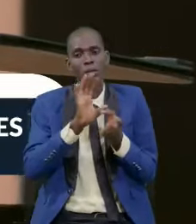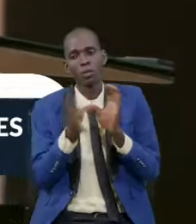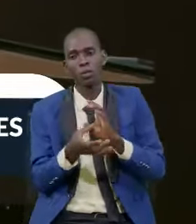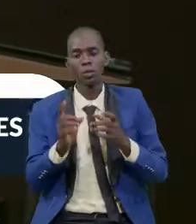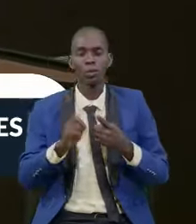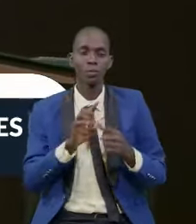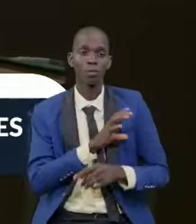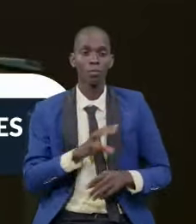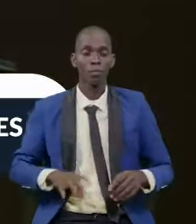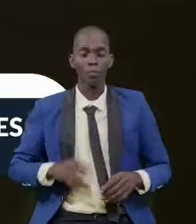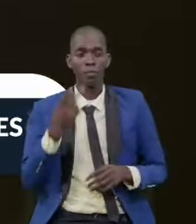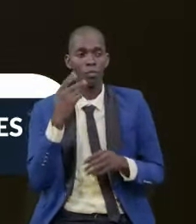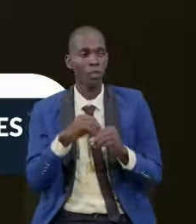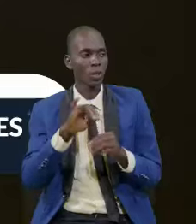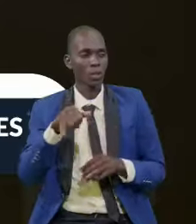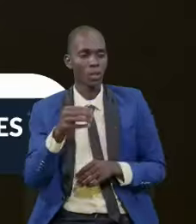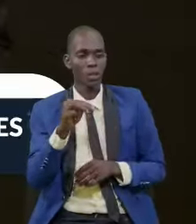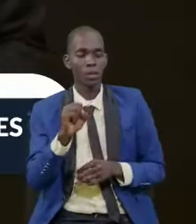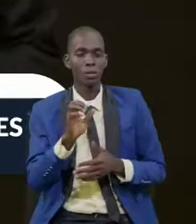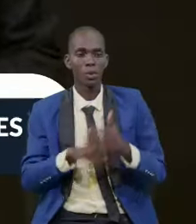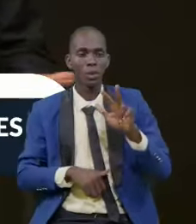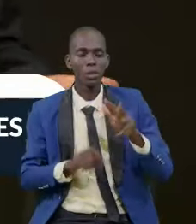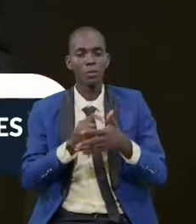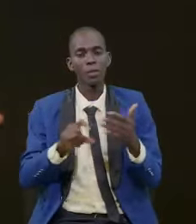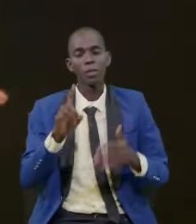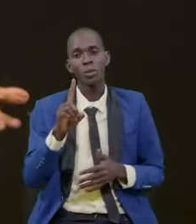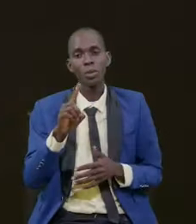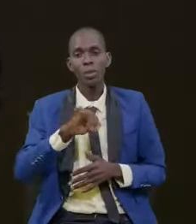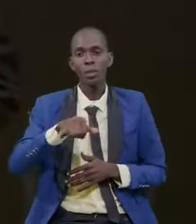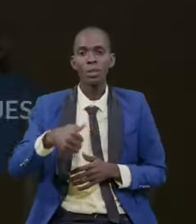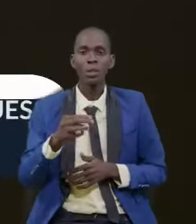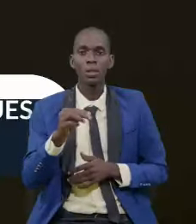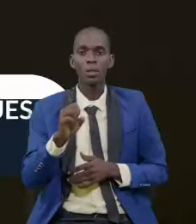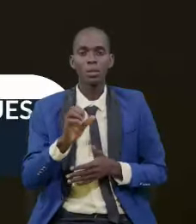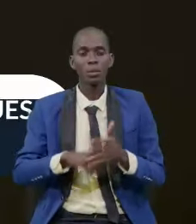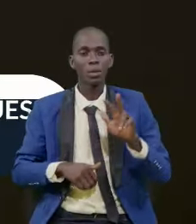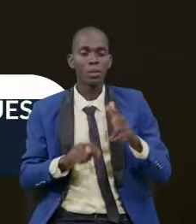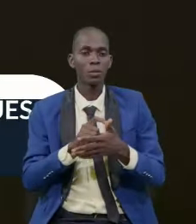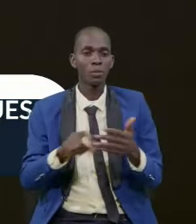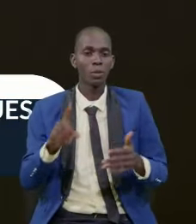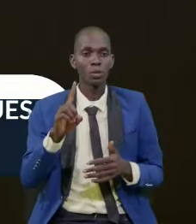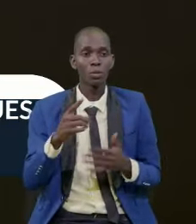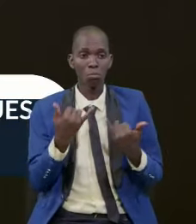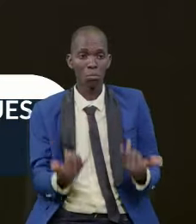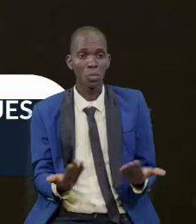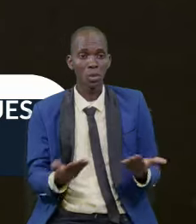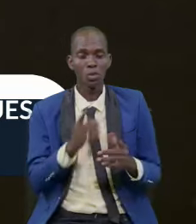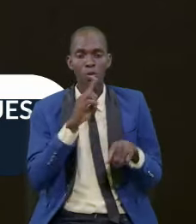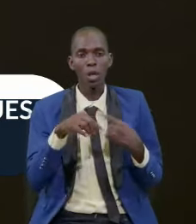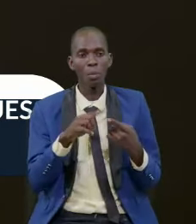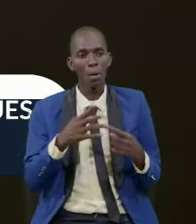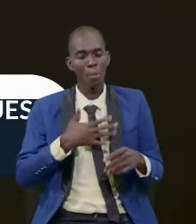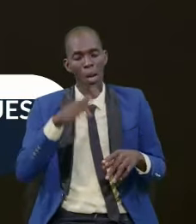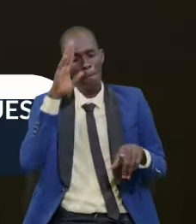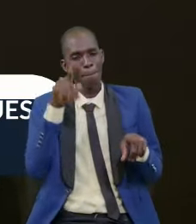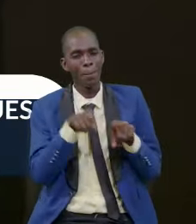again, at James chapter 3, looking at verse 1. It says, my brethren, he's talking to believers, and he's